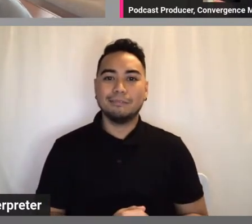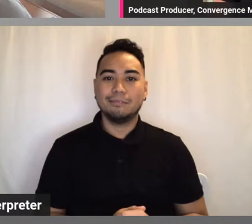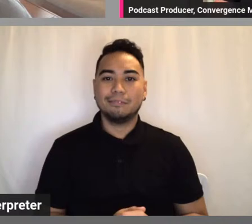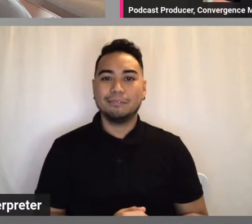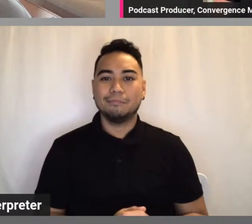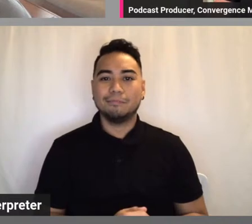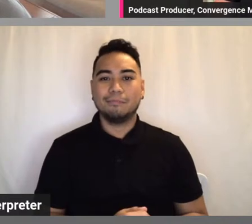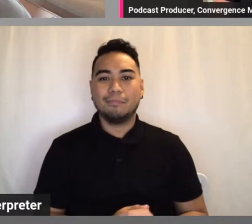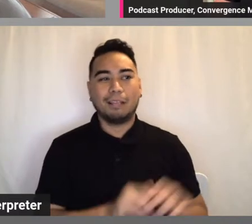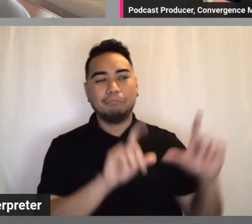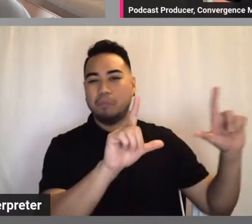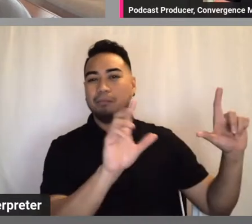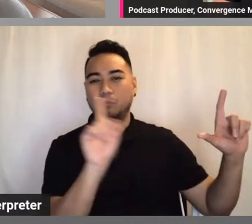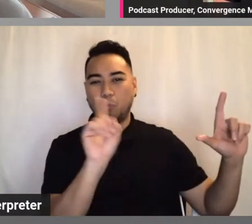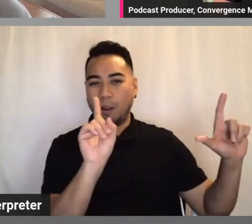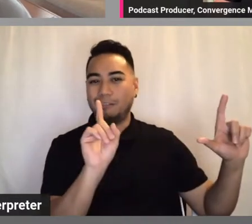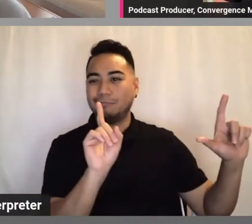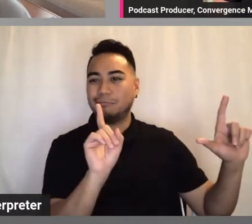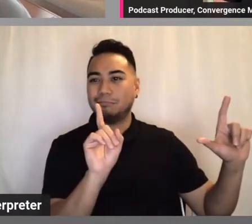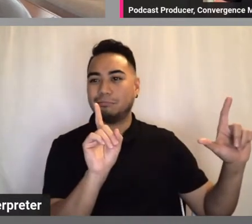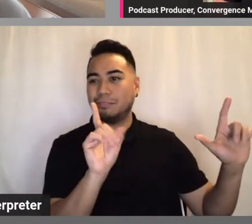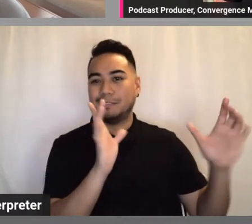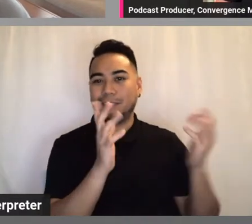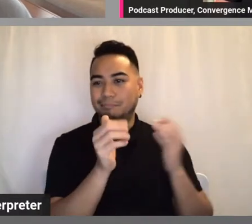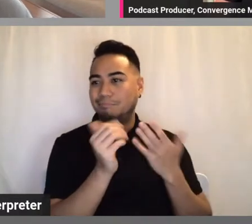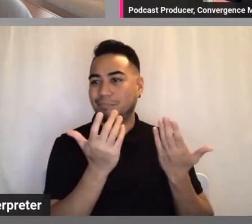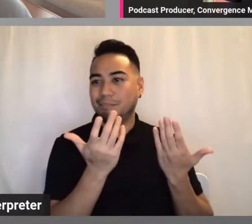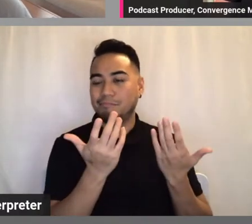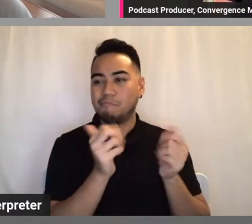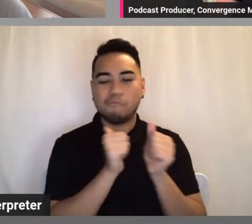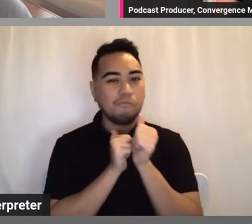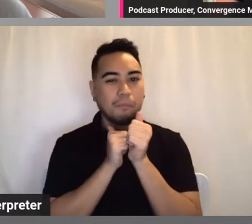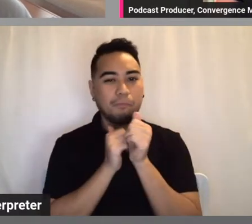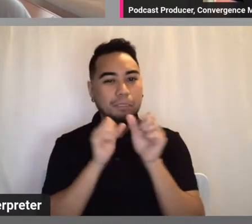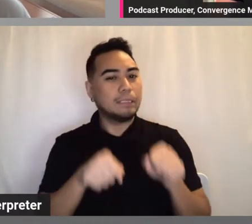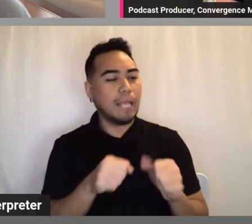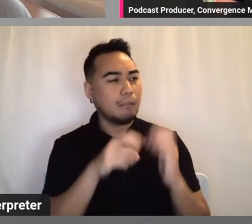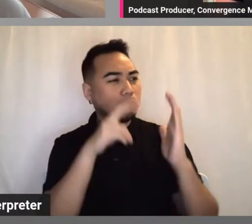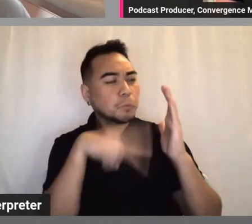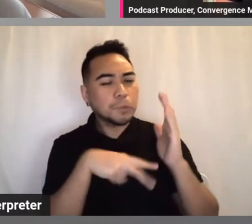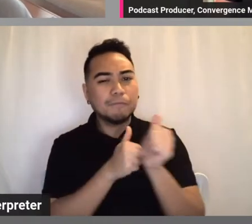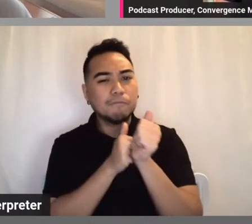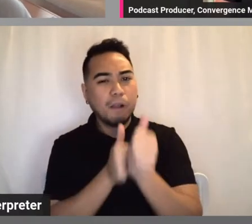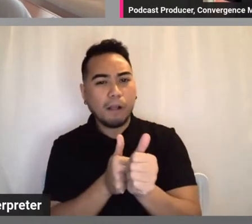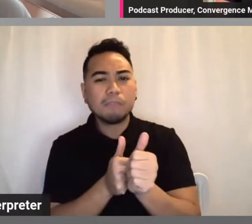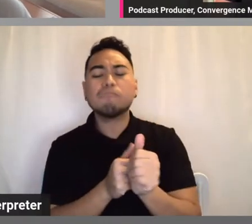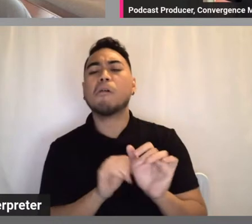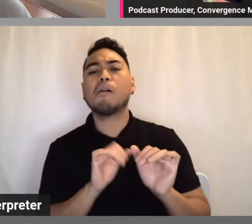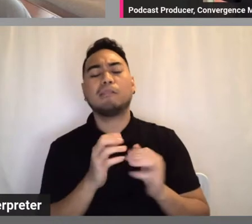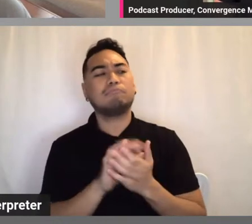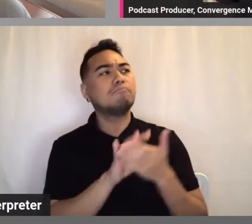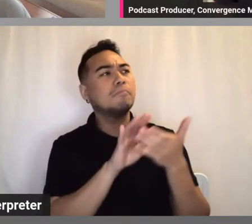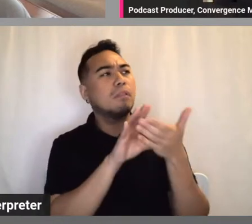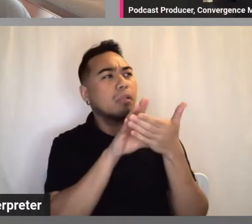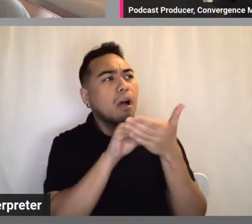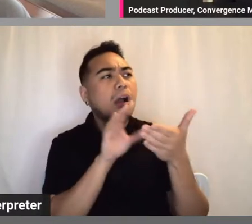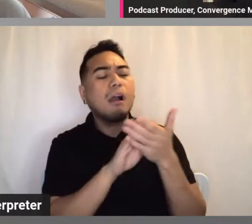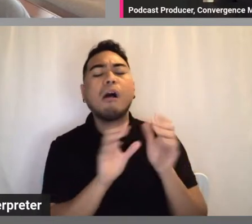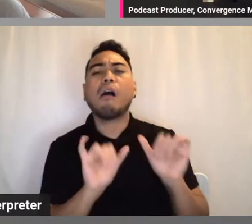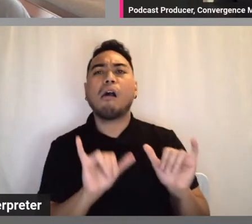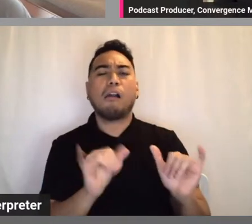stop this bizarre Christo-fascist movement that I've been watching gain steam basically my whole life,